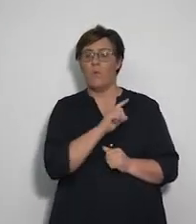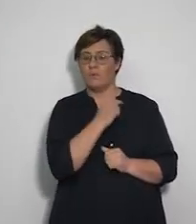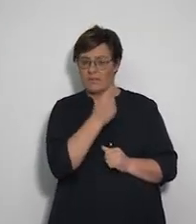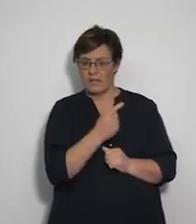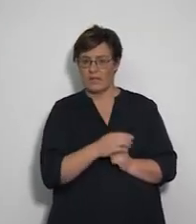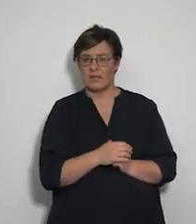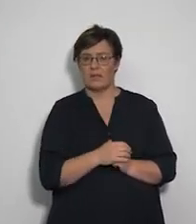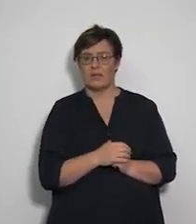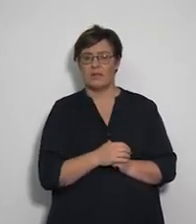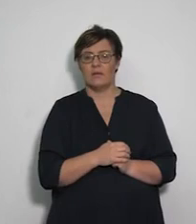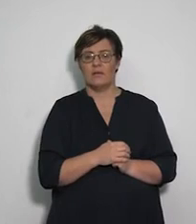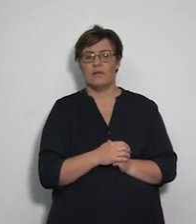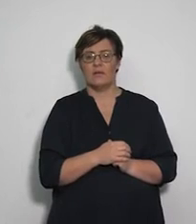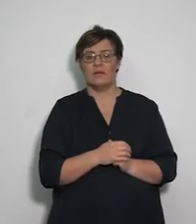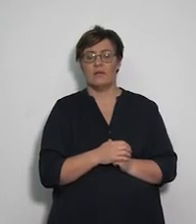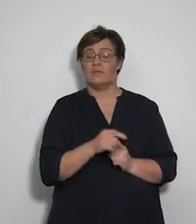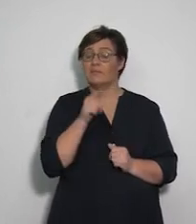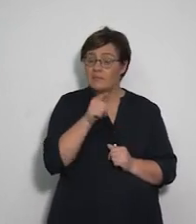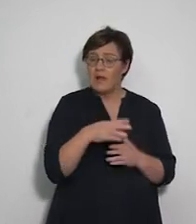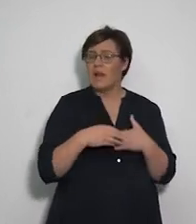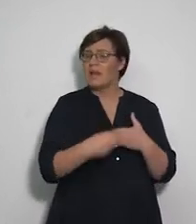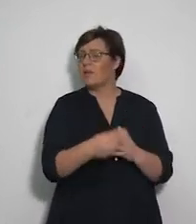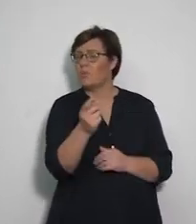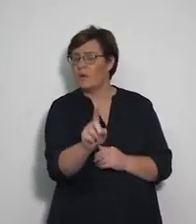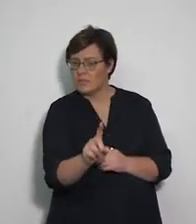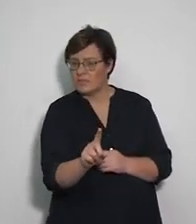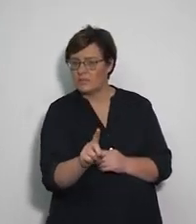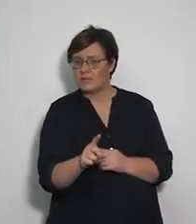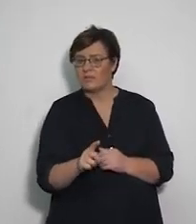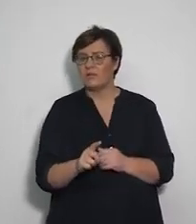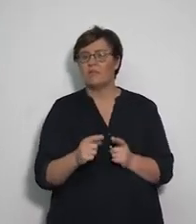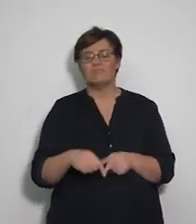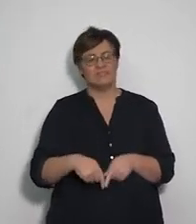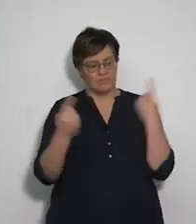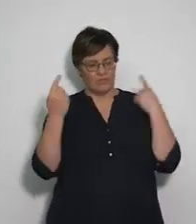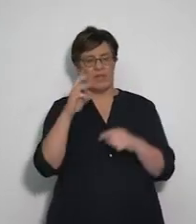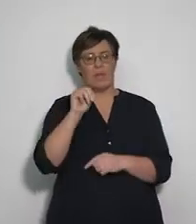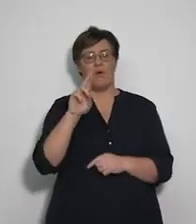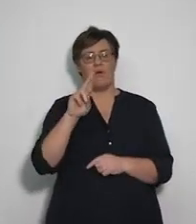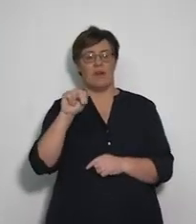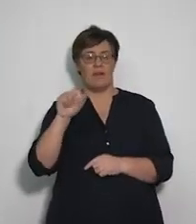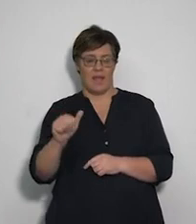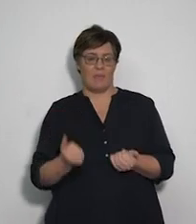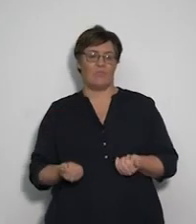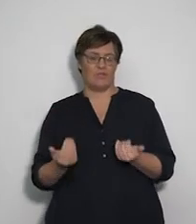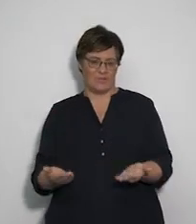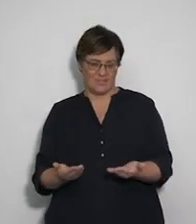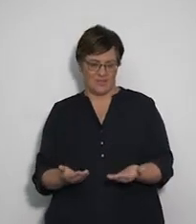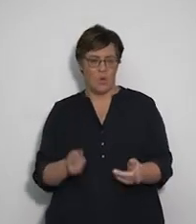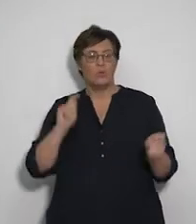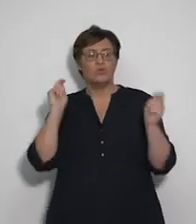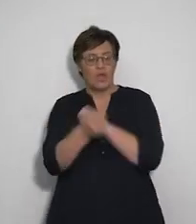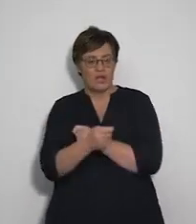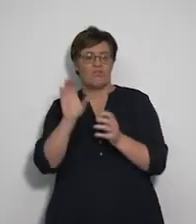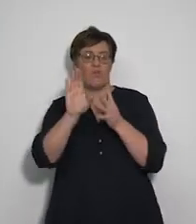say that a mutation has taken place. This leads to a different mRNA being produced or a change